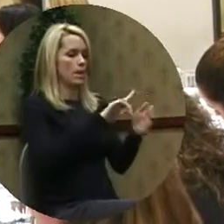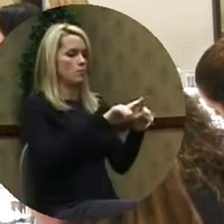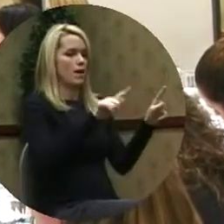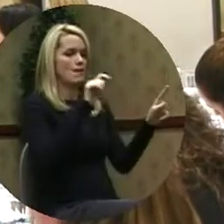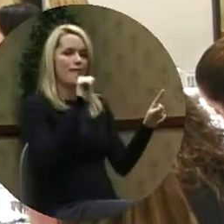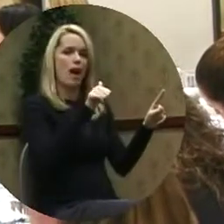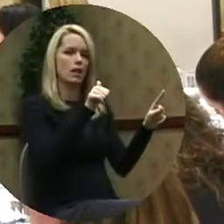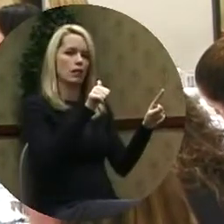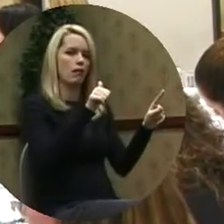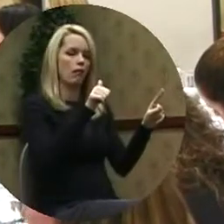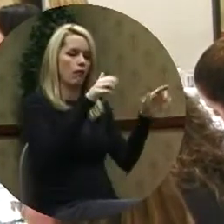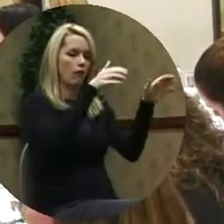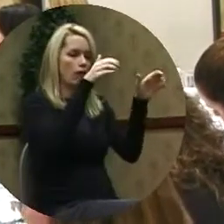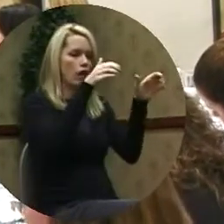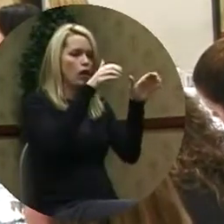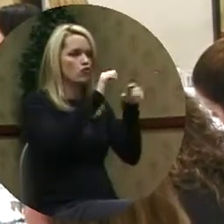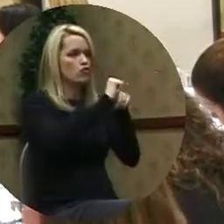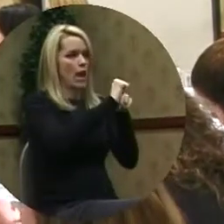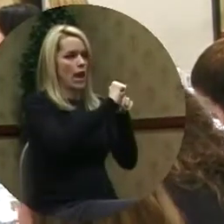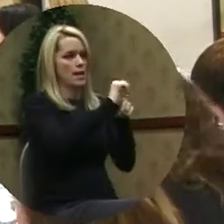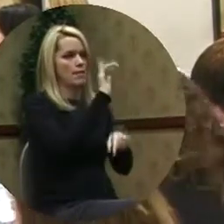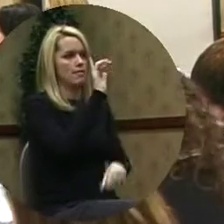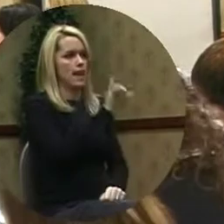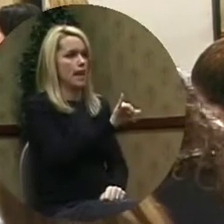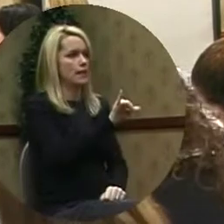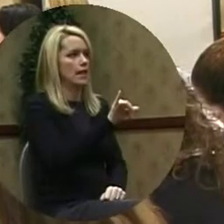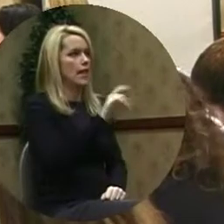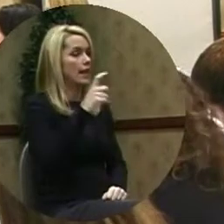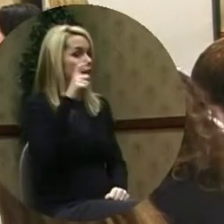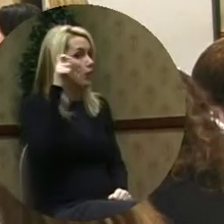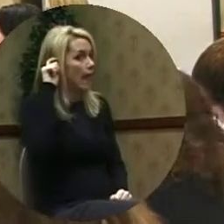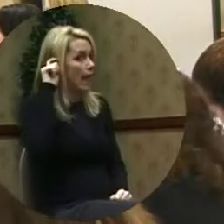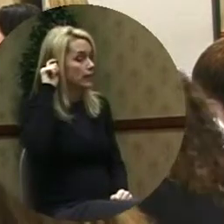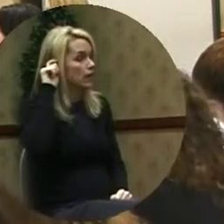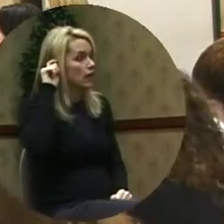do yet. And then we go to hearing aids again.